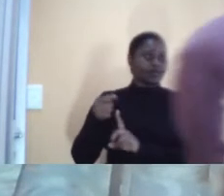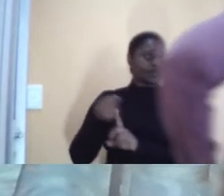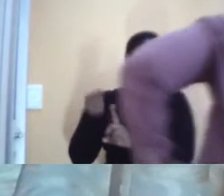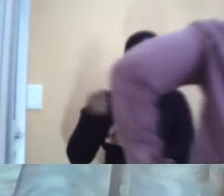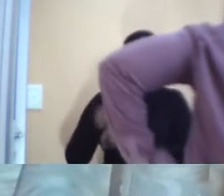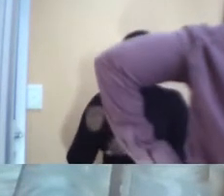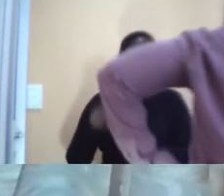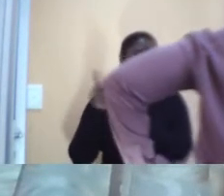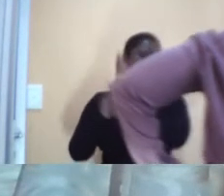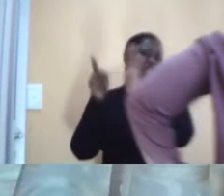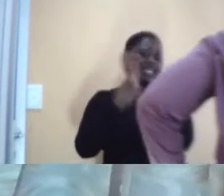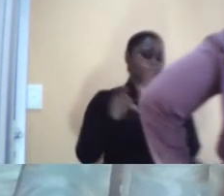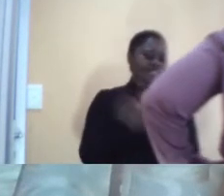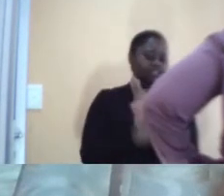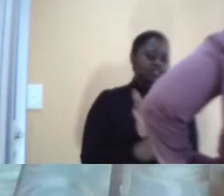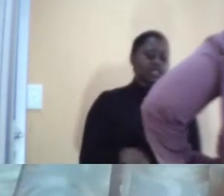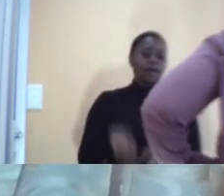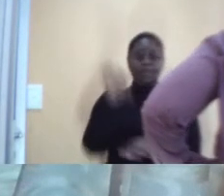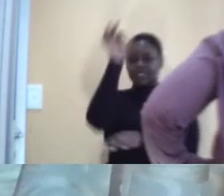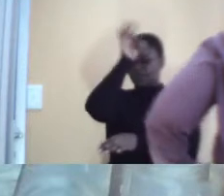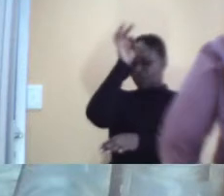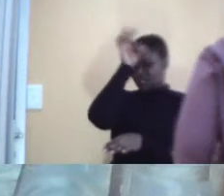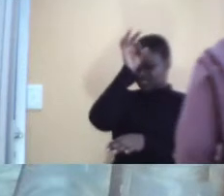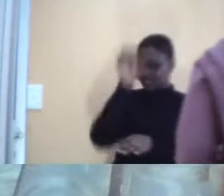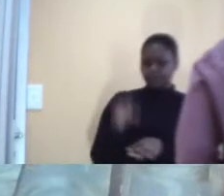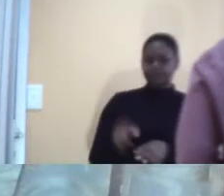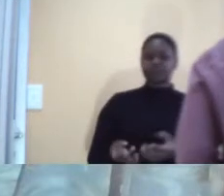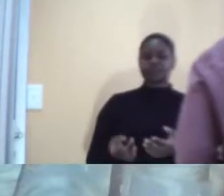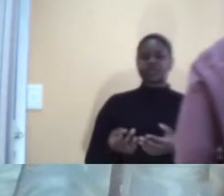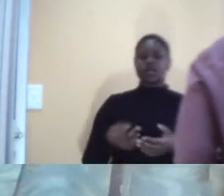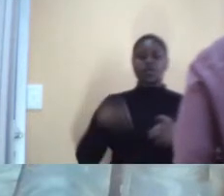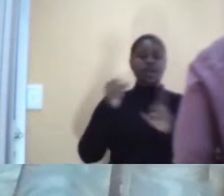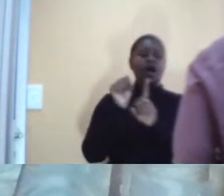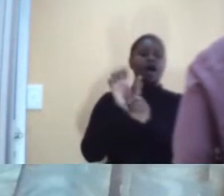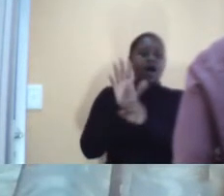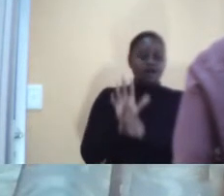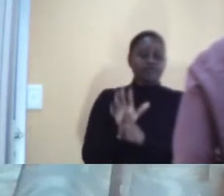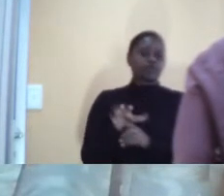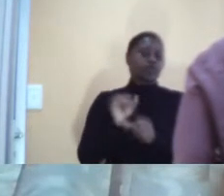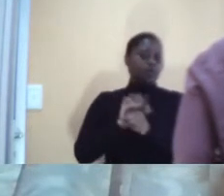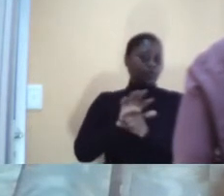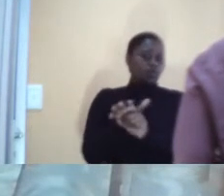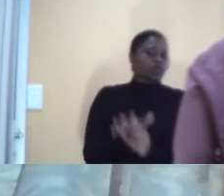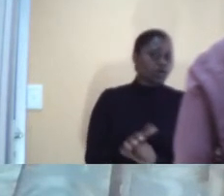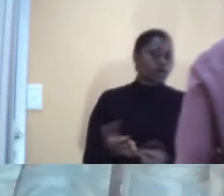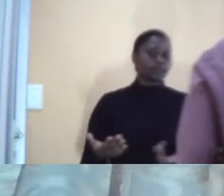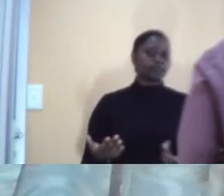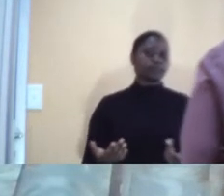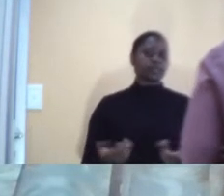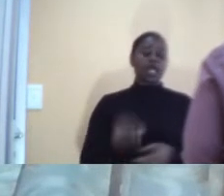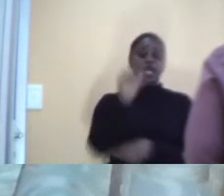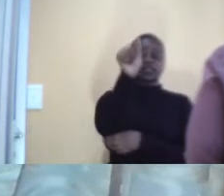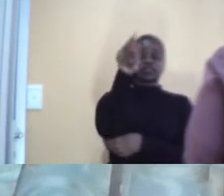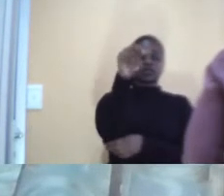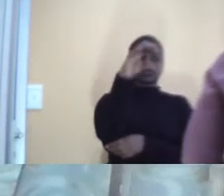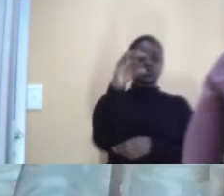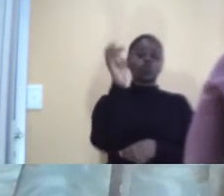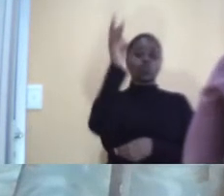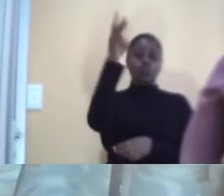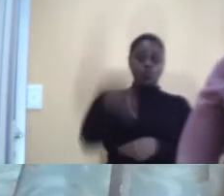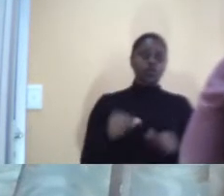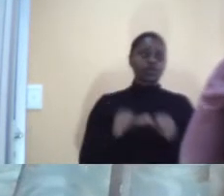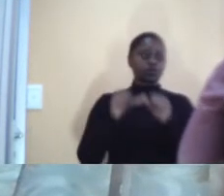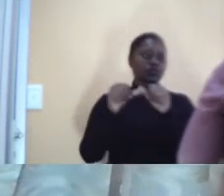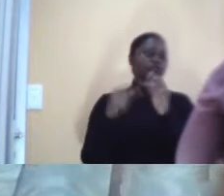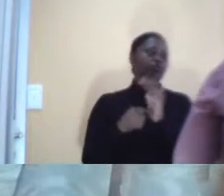brutal killings by the police, while also being affected by COVID-19. As the ANC, we will continue